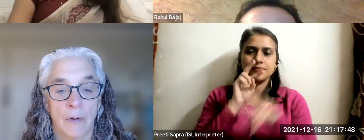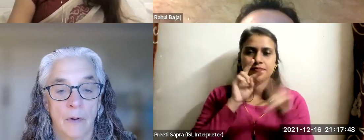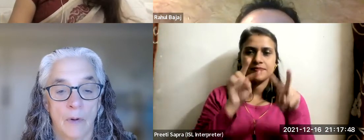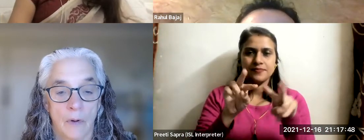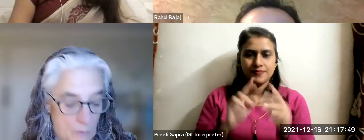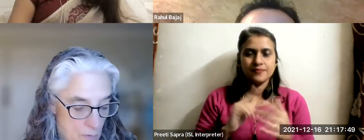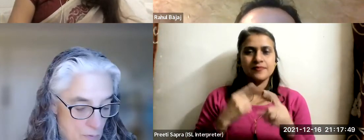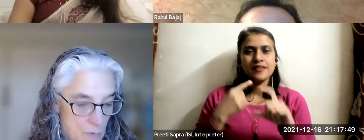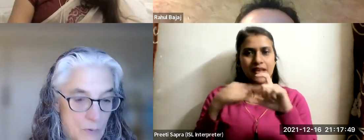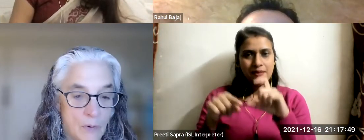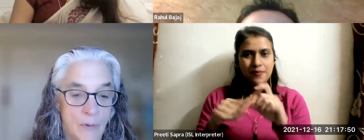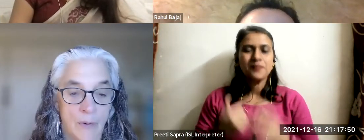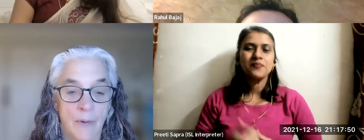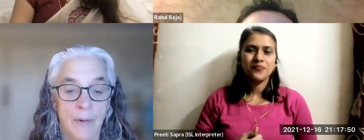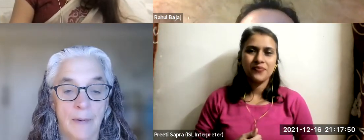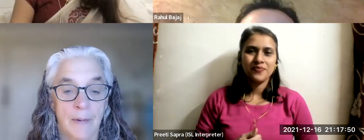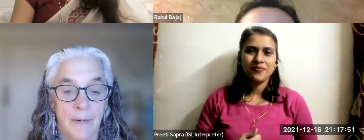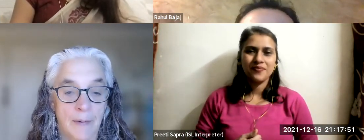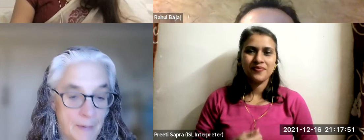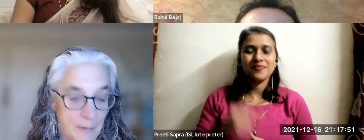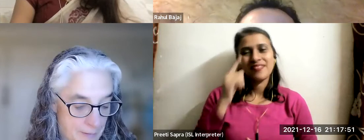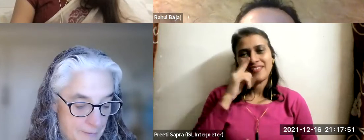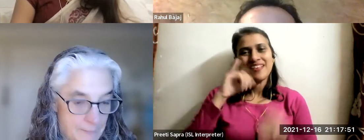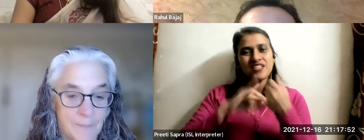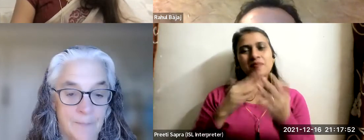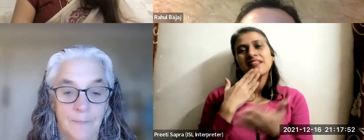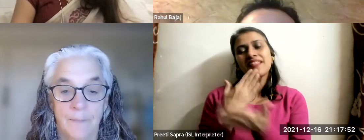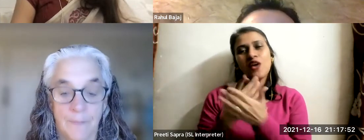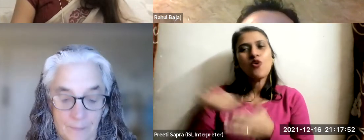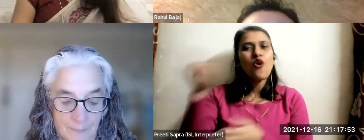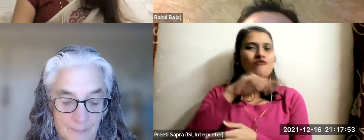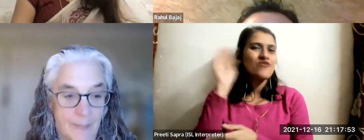Thank you, everybody, for listening. Yes. Thanks a lot.